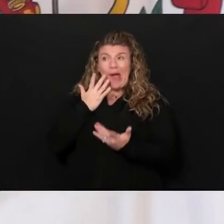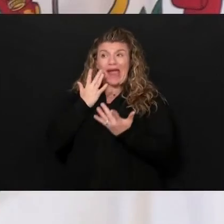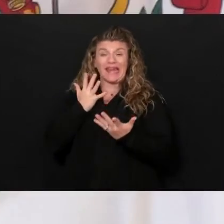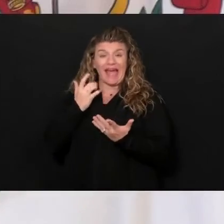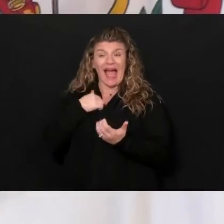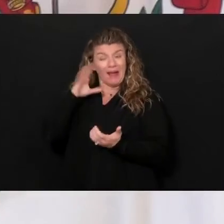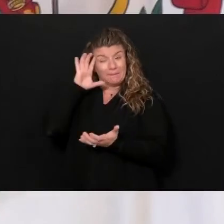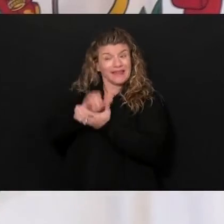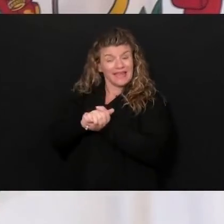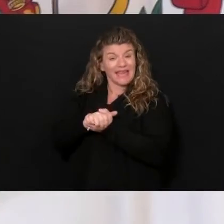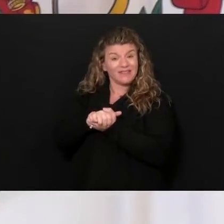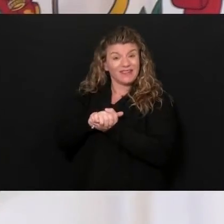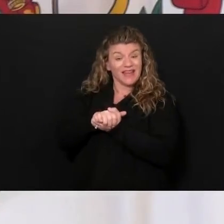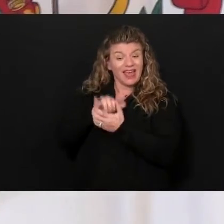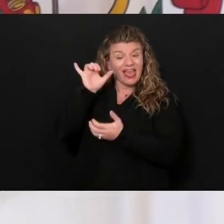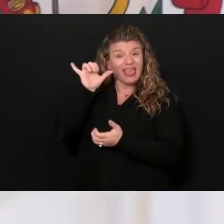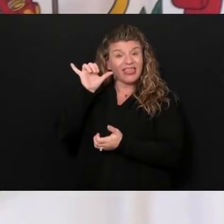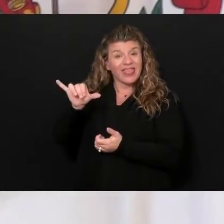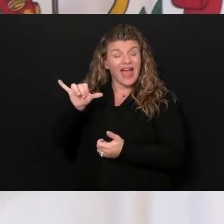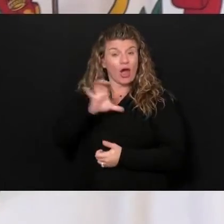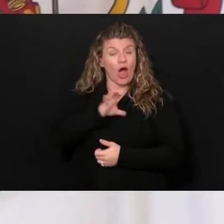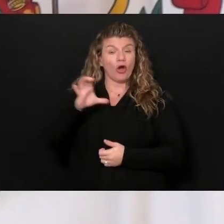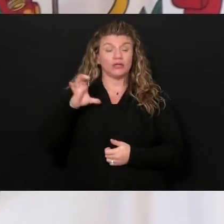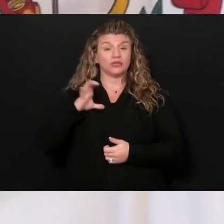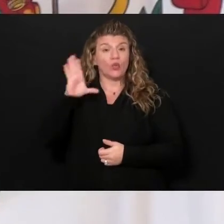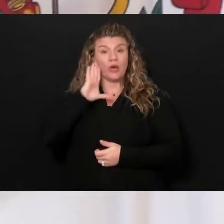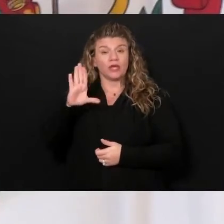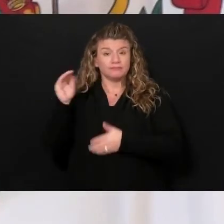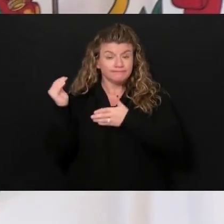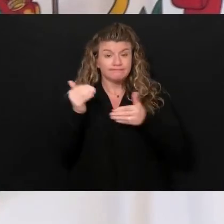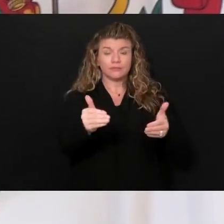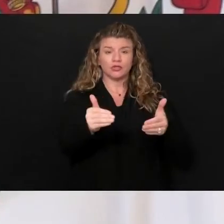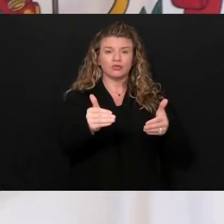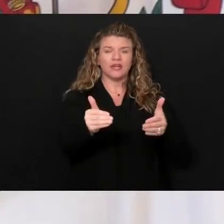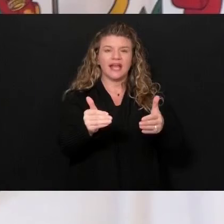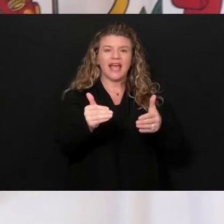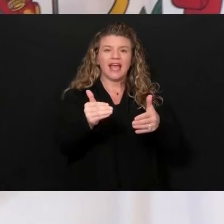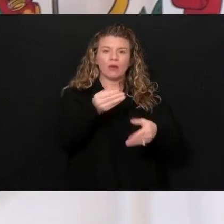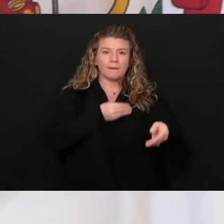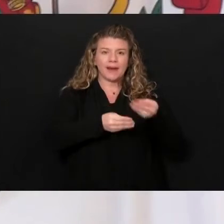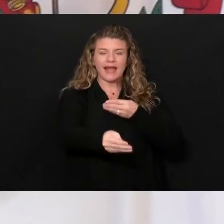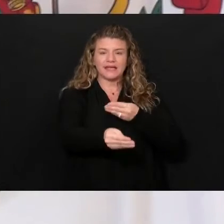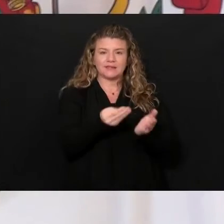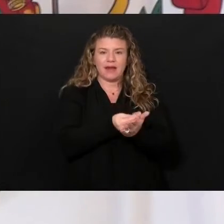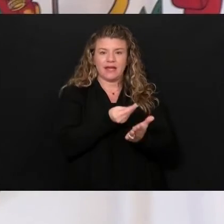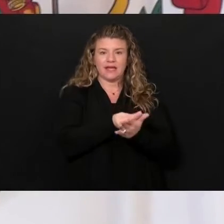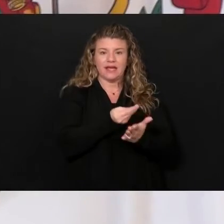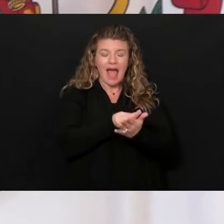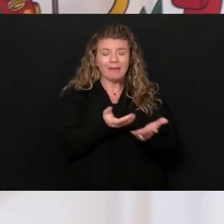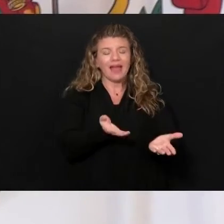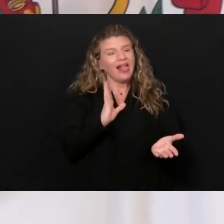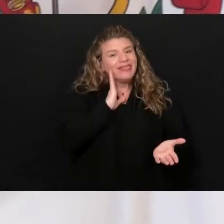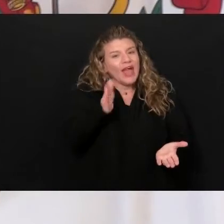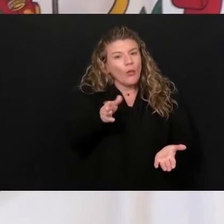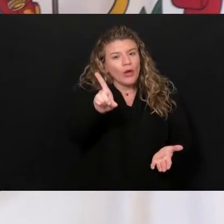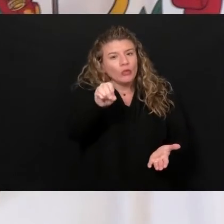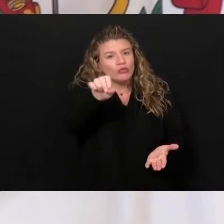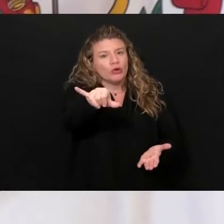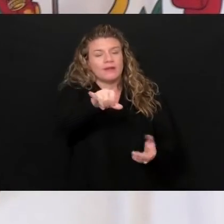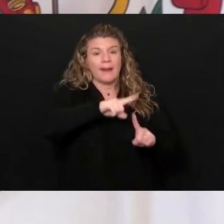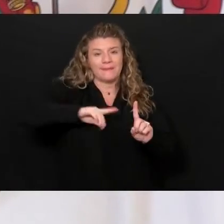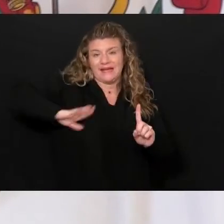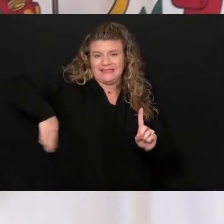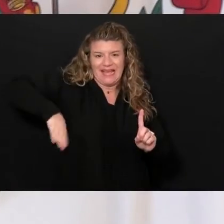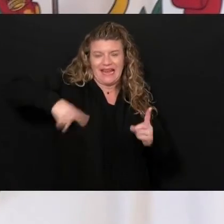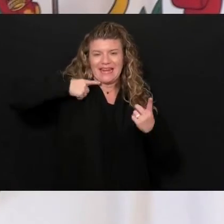in me that the Congress would move to where we could replace revenue. Well, they're going to end up doing that, but they have